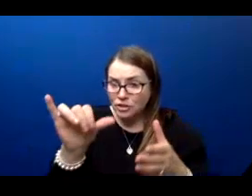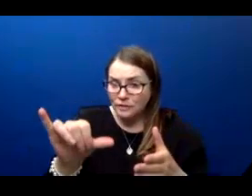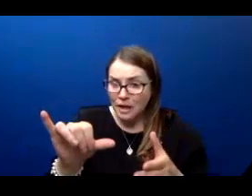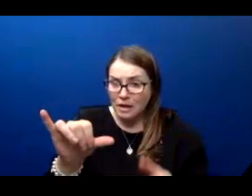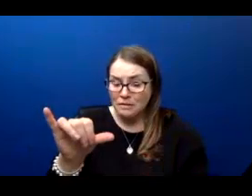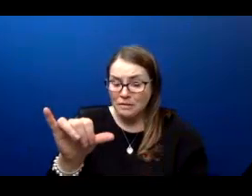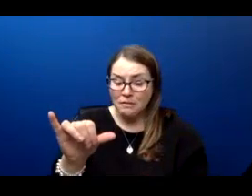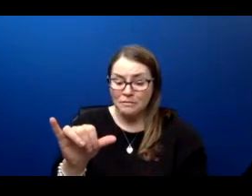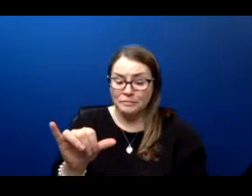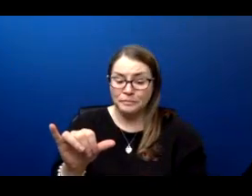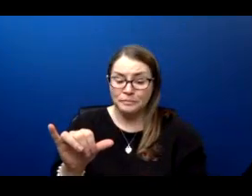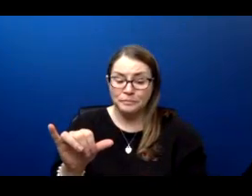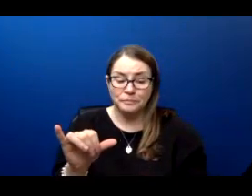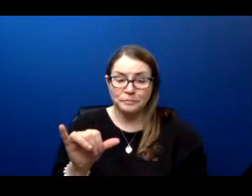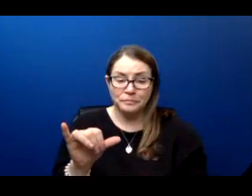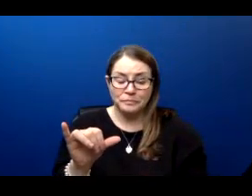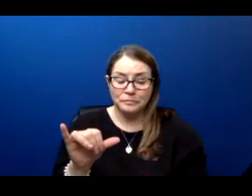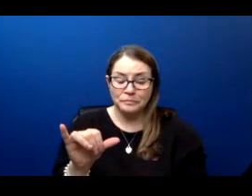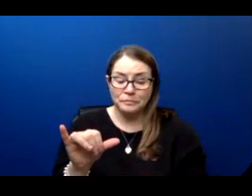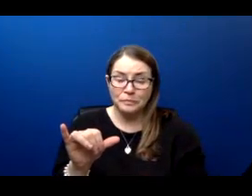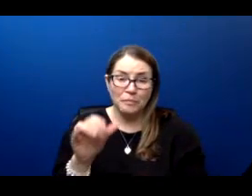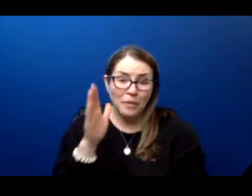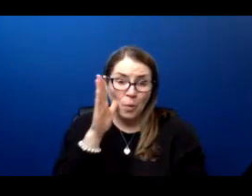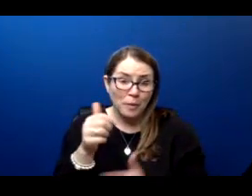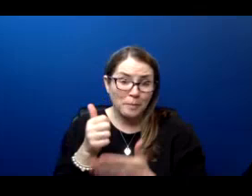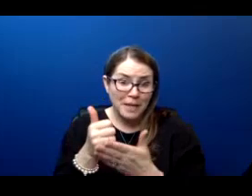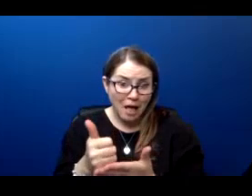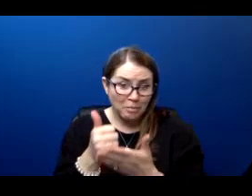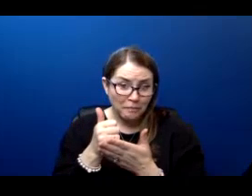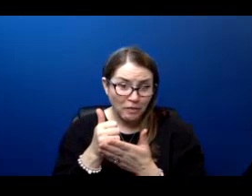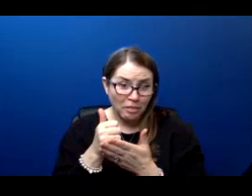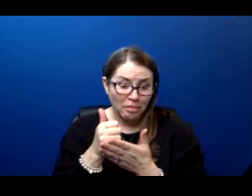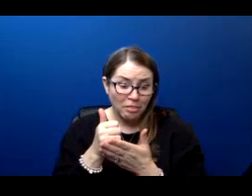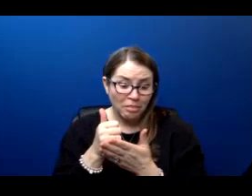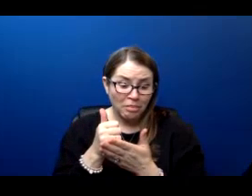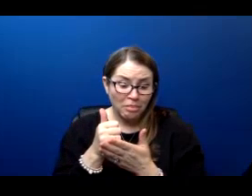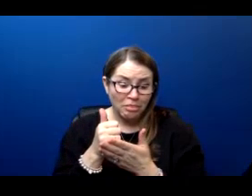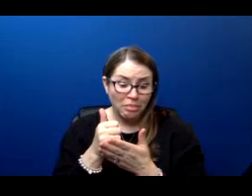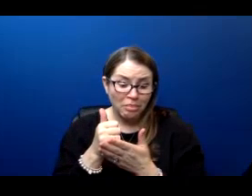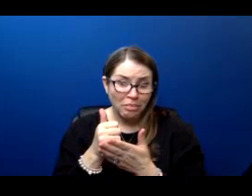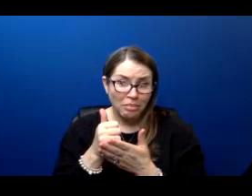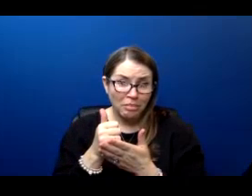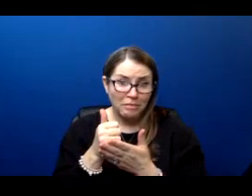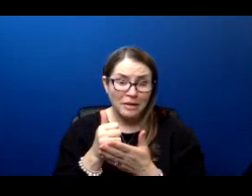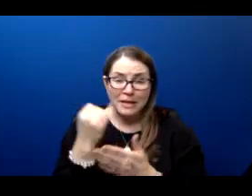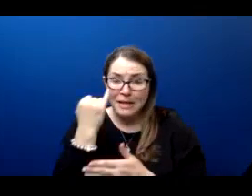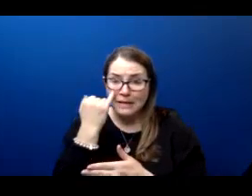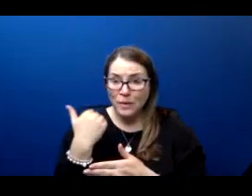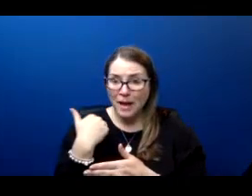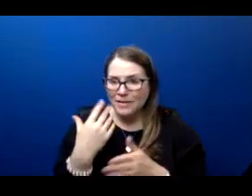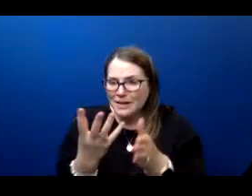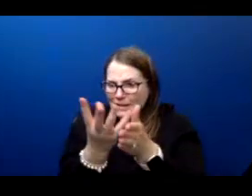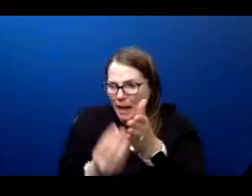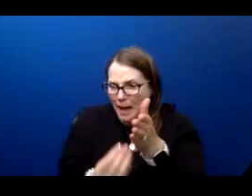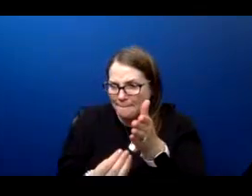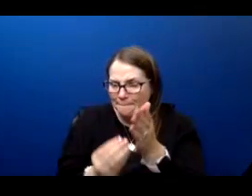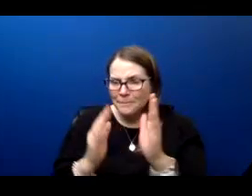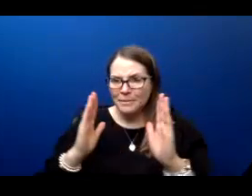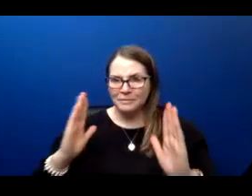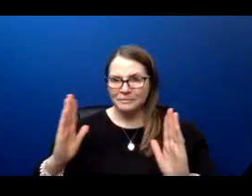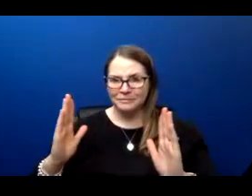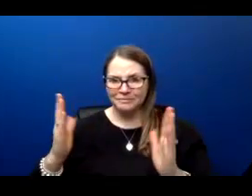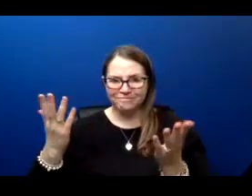I think the other thing that would be most helpful, Bishop, is in those instances where we have a gap and a service